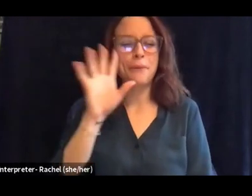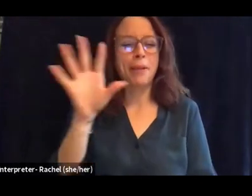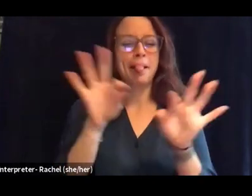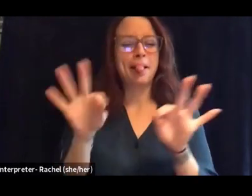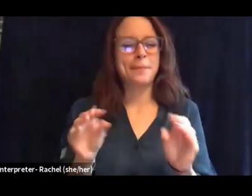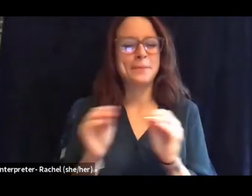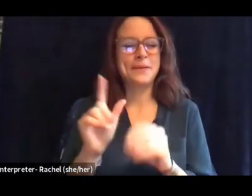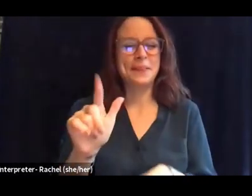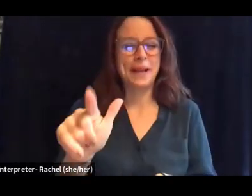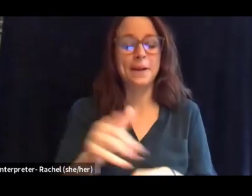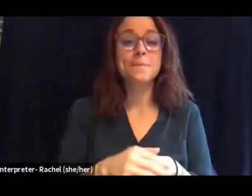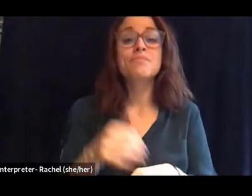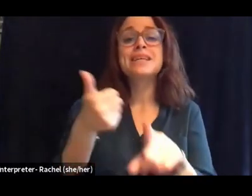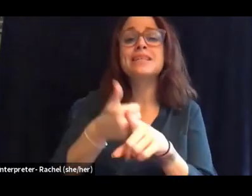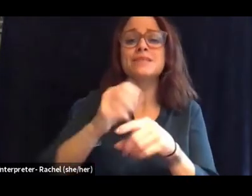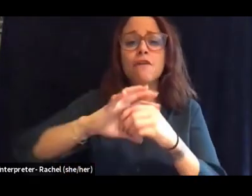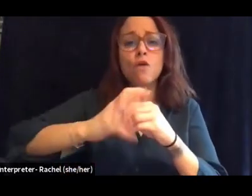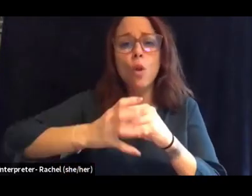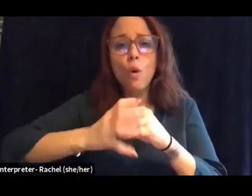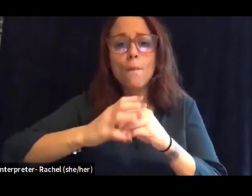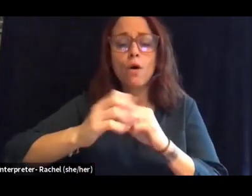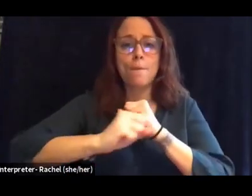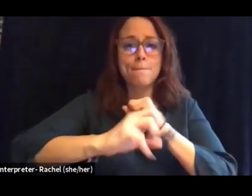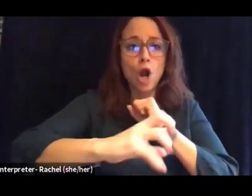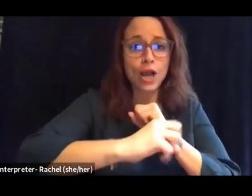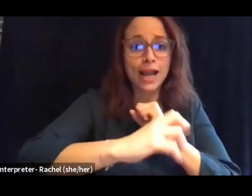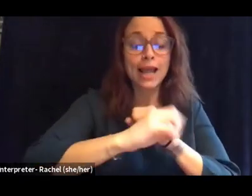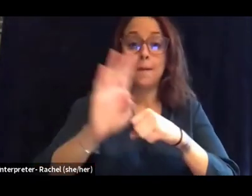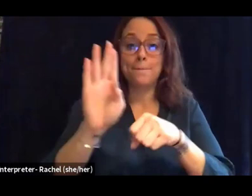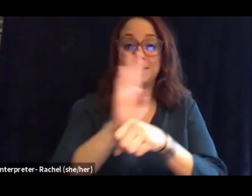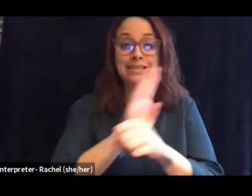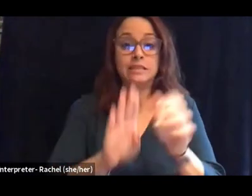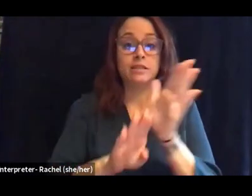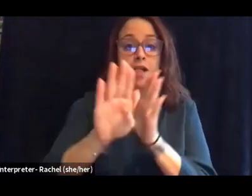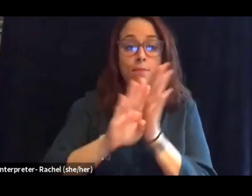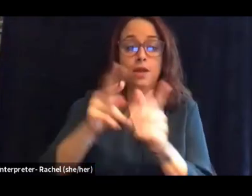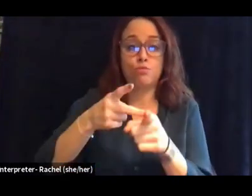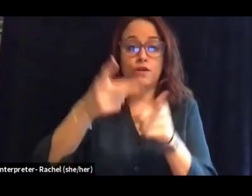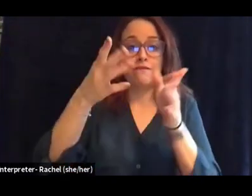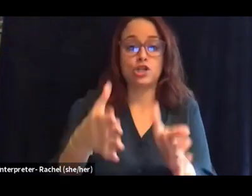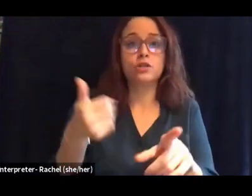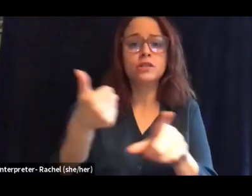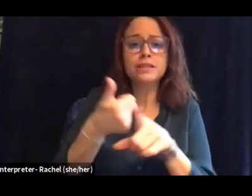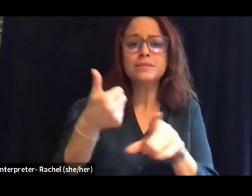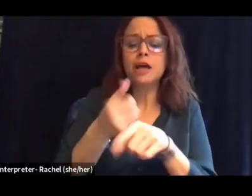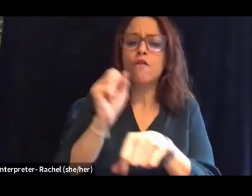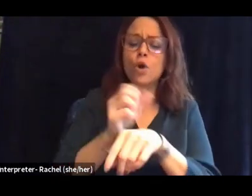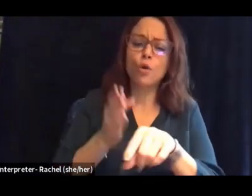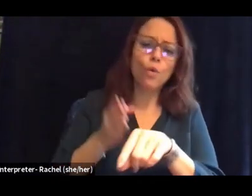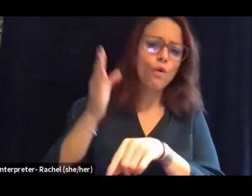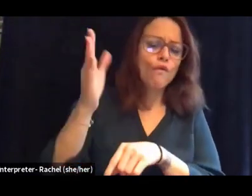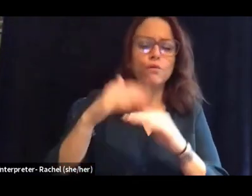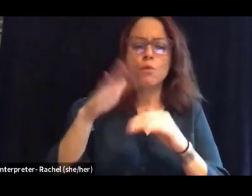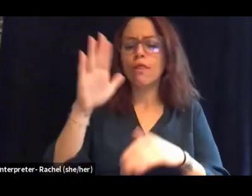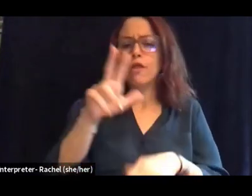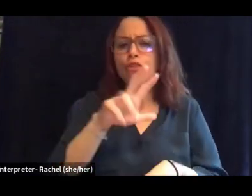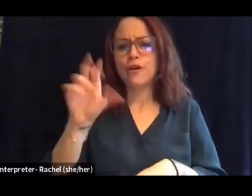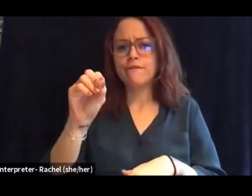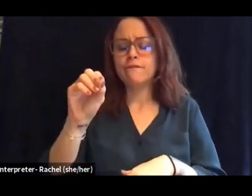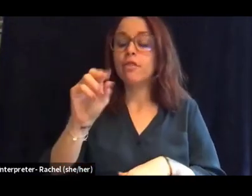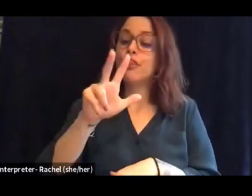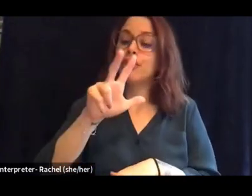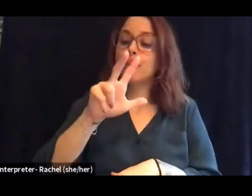a global marketing business development professional with over 35 years experience, ranging